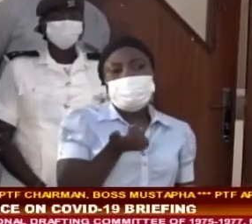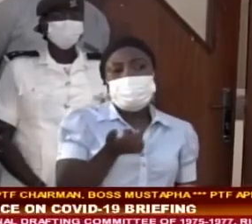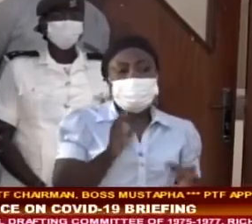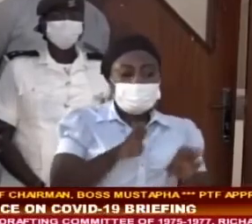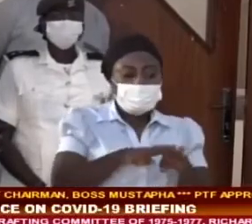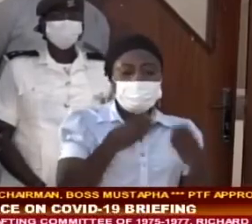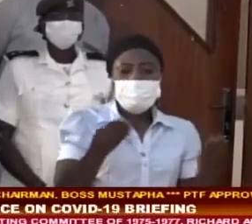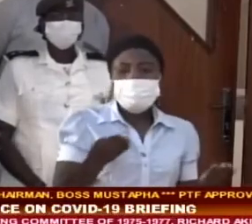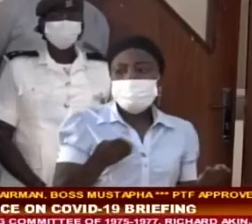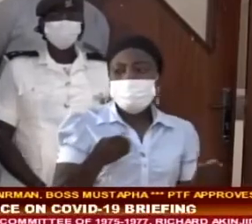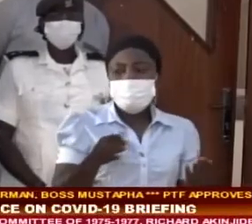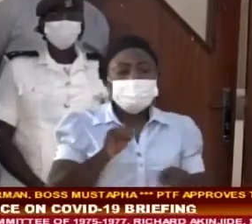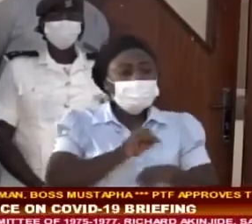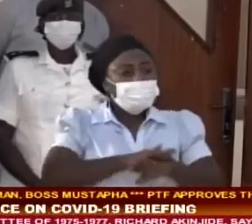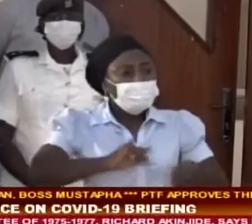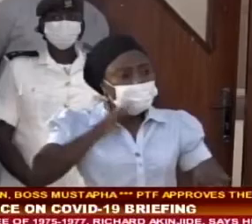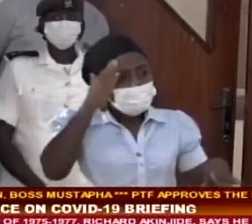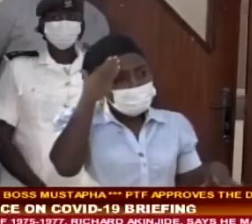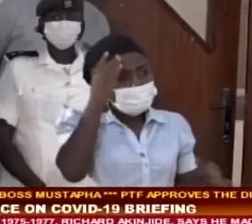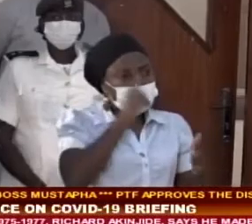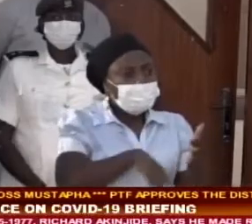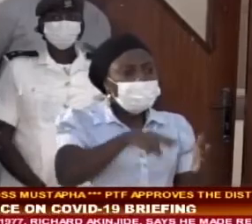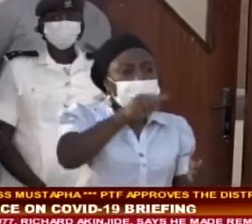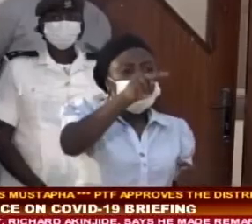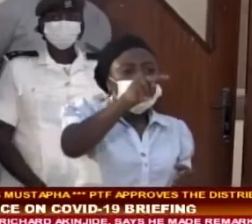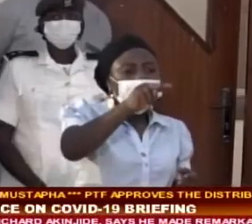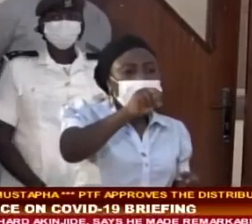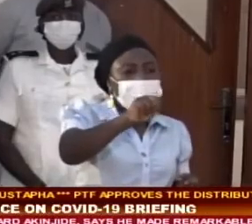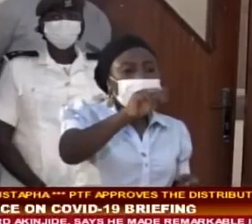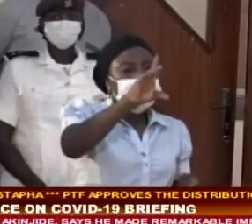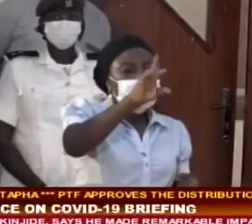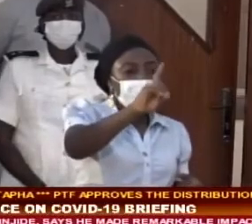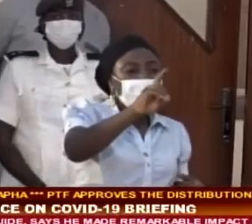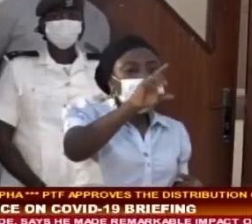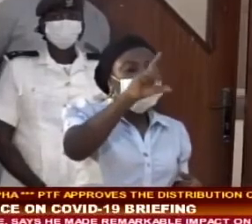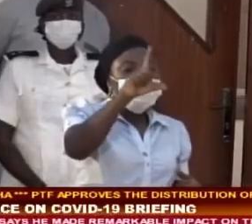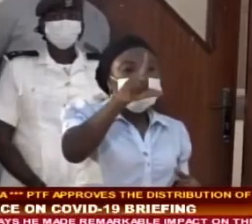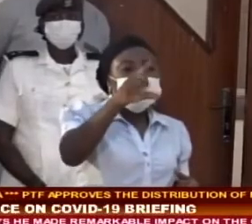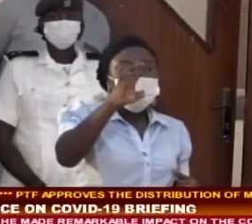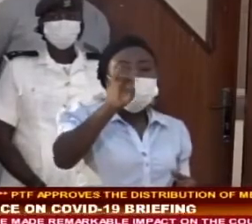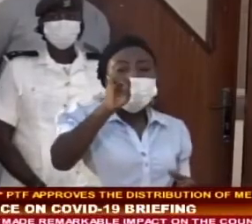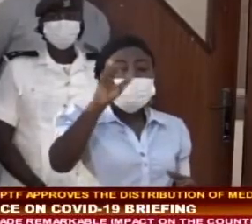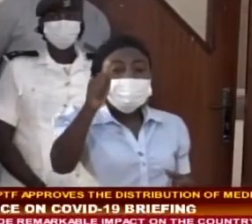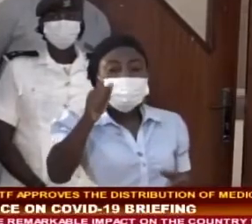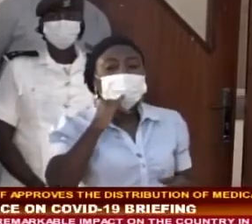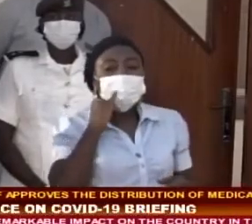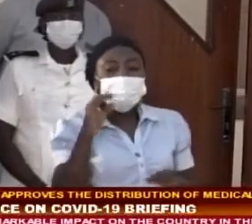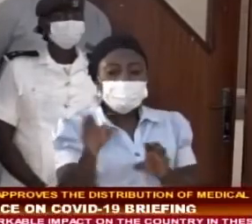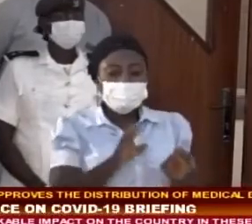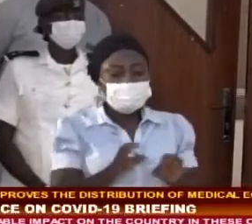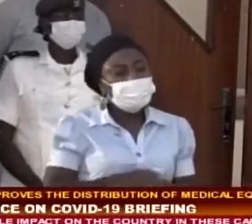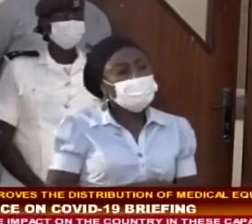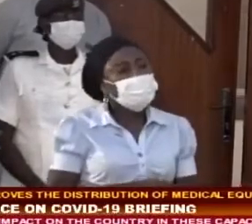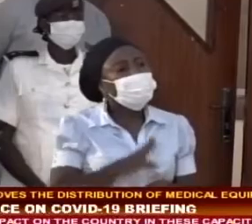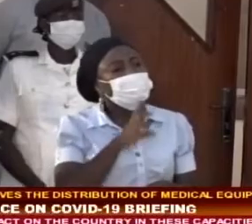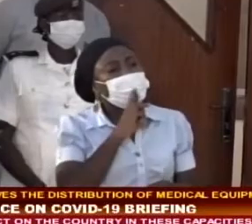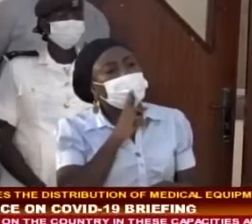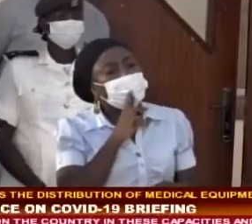know cannabis. I don't know what NDLEA is doing at a point like this. Are we not